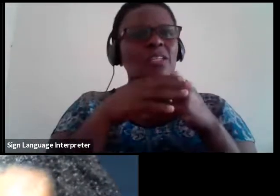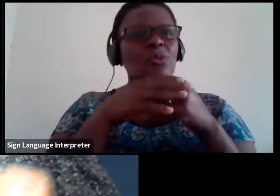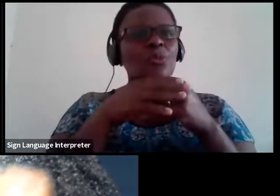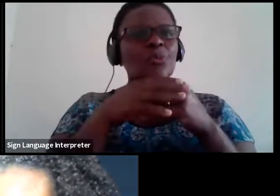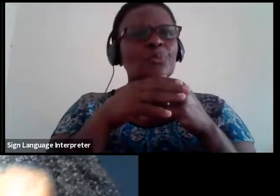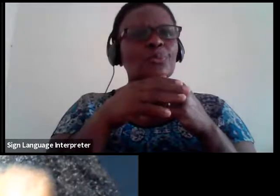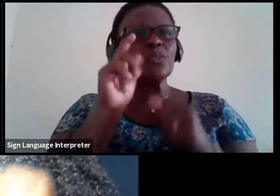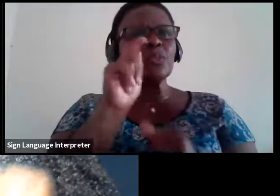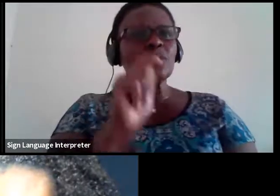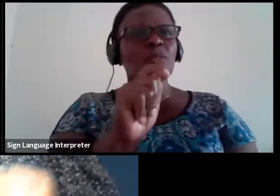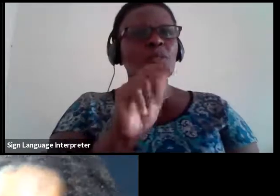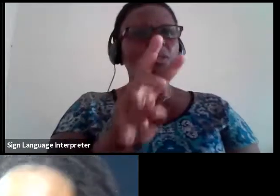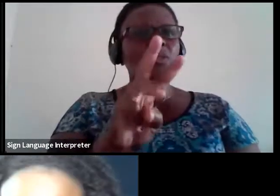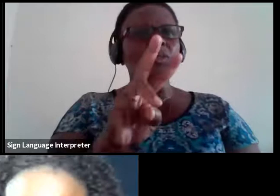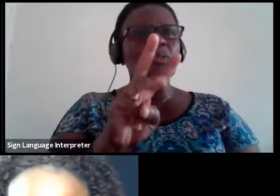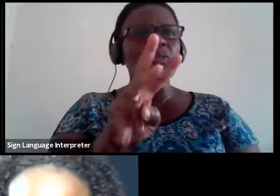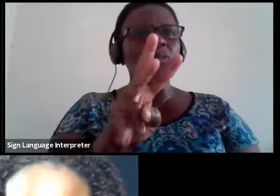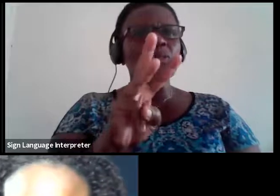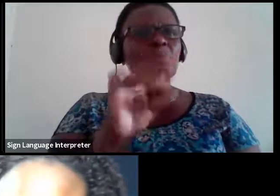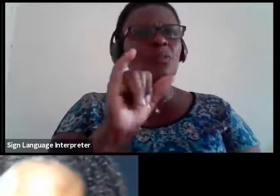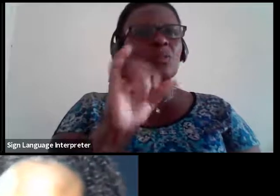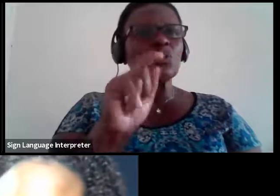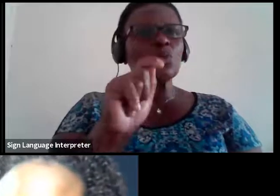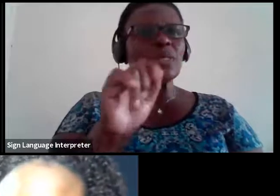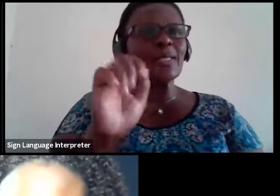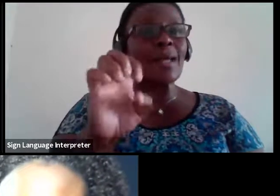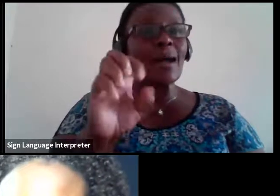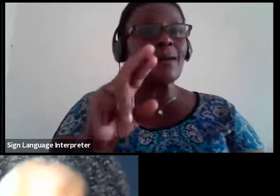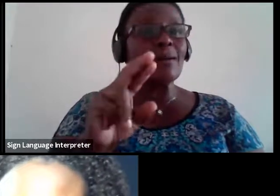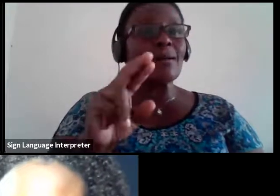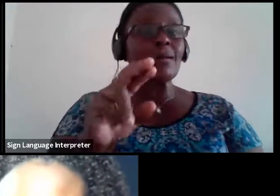Nigerians were actually working hand in hand with Ugandans